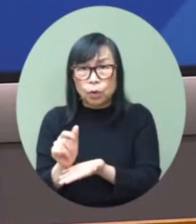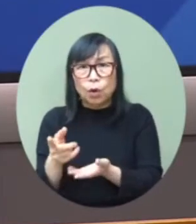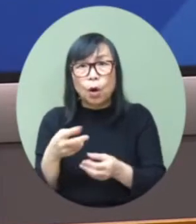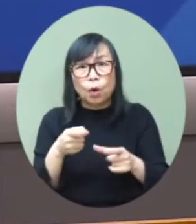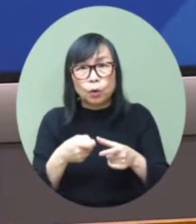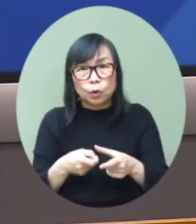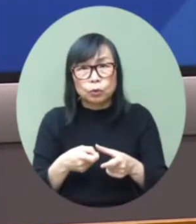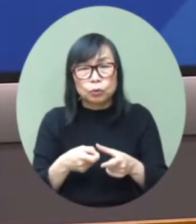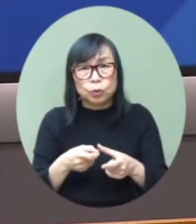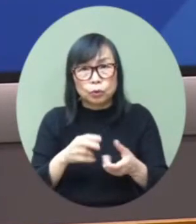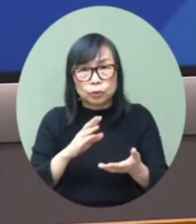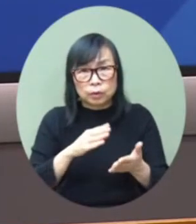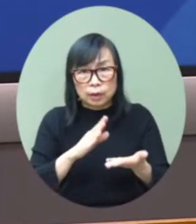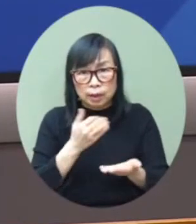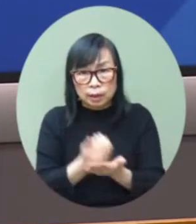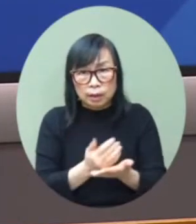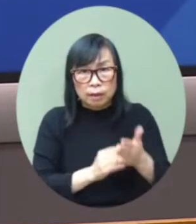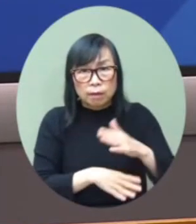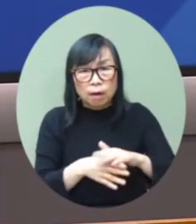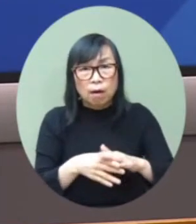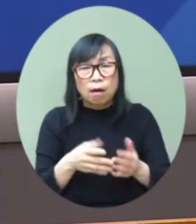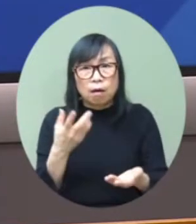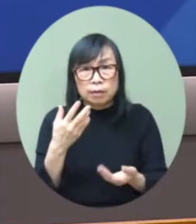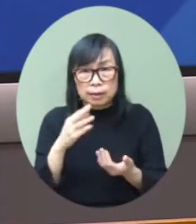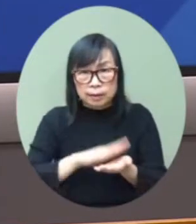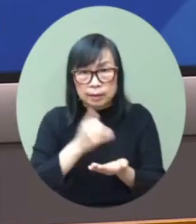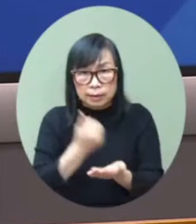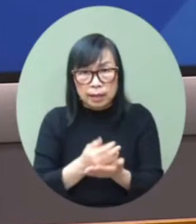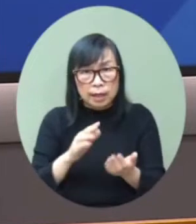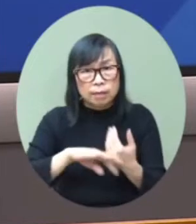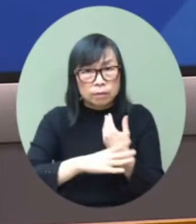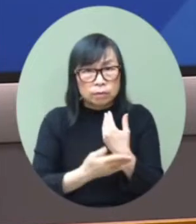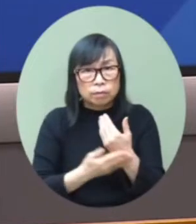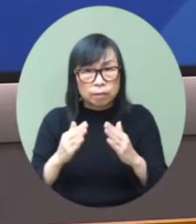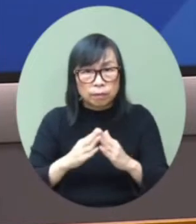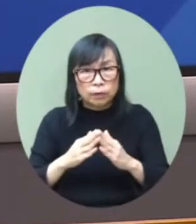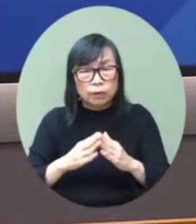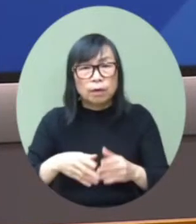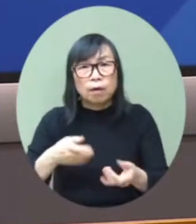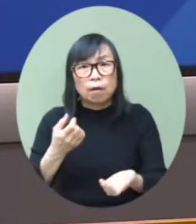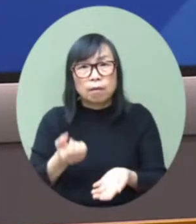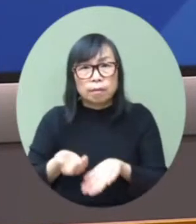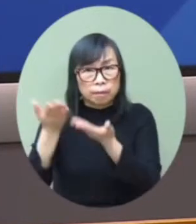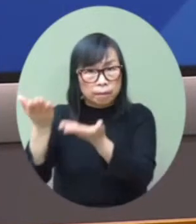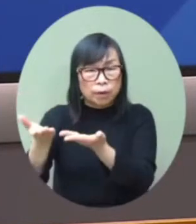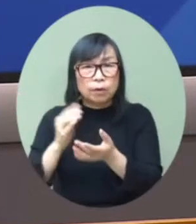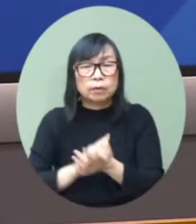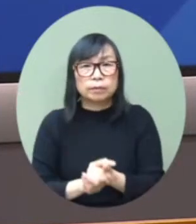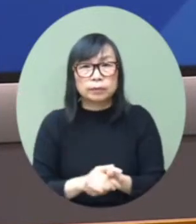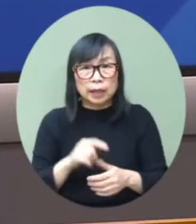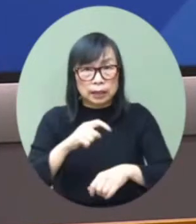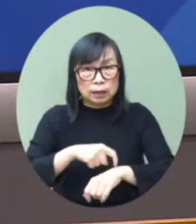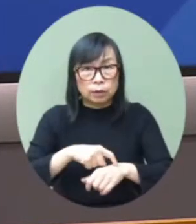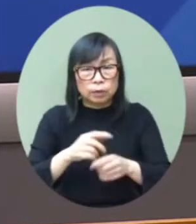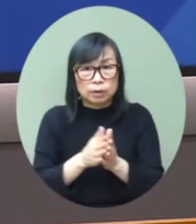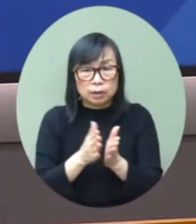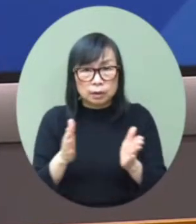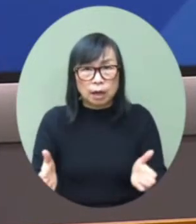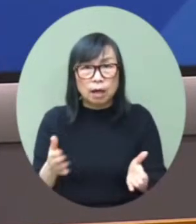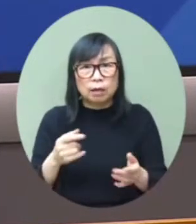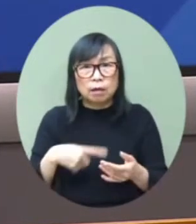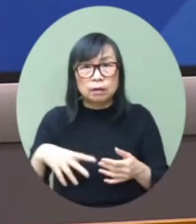to be sent to the public mortuaries for the DH handling and declared to the